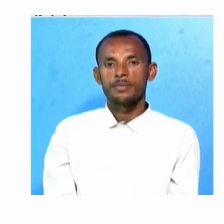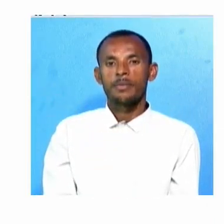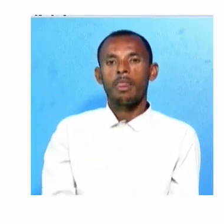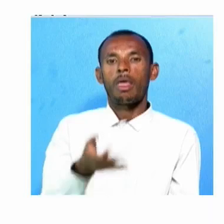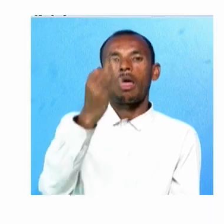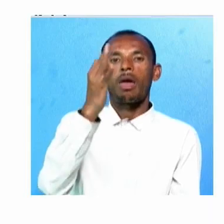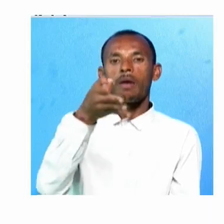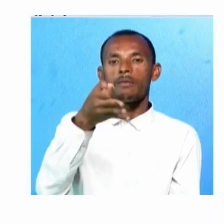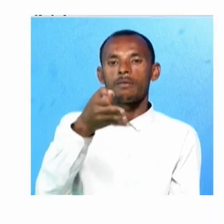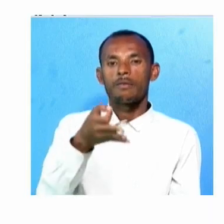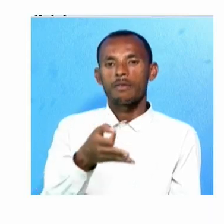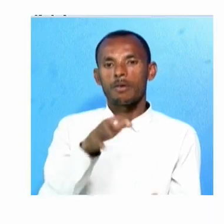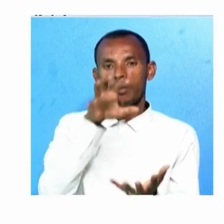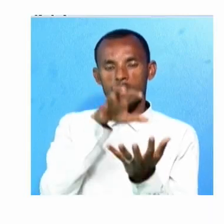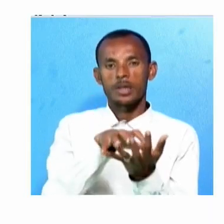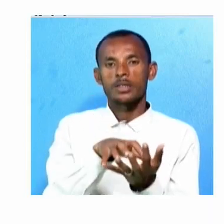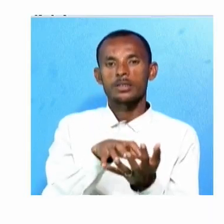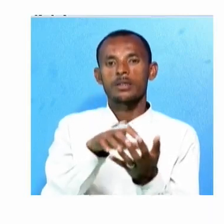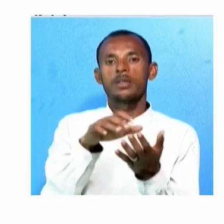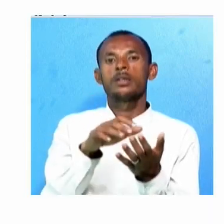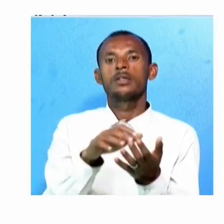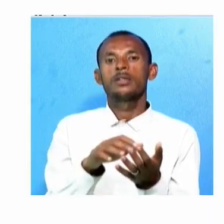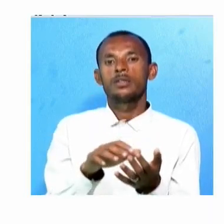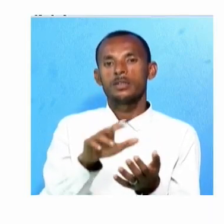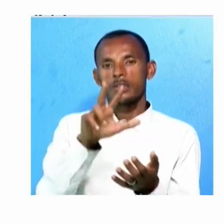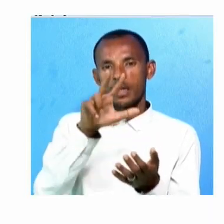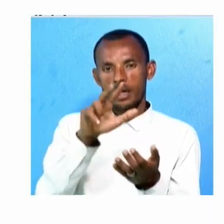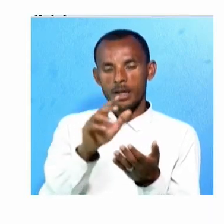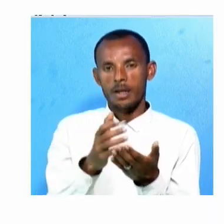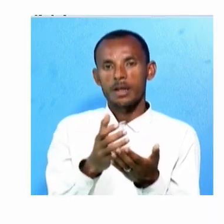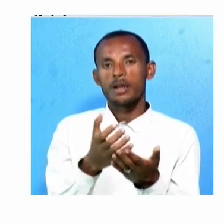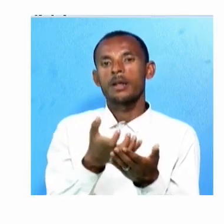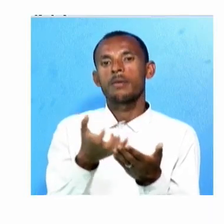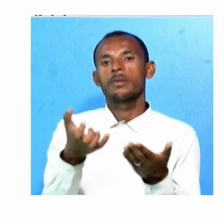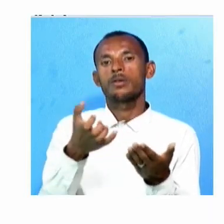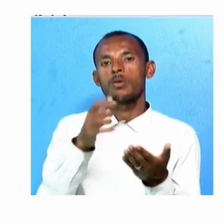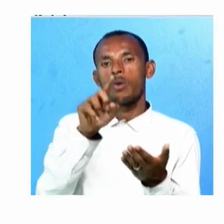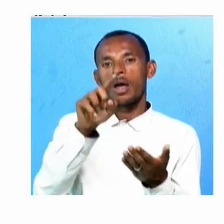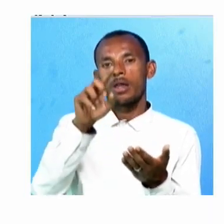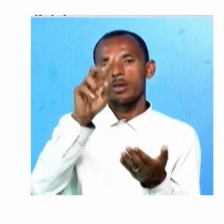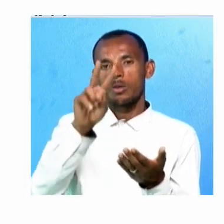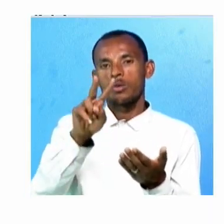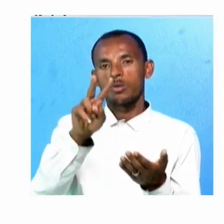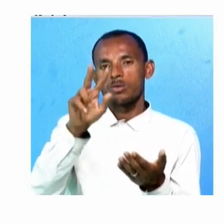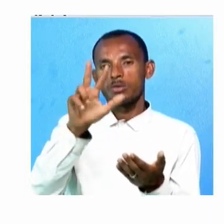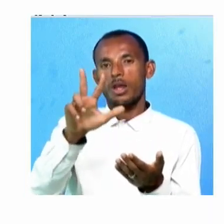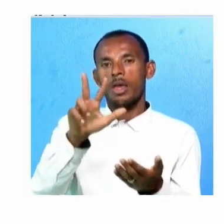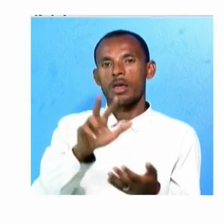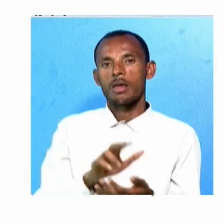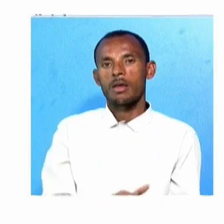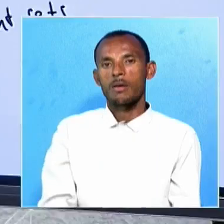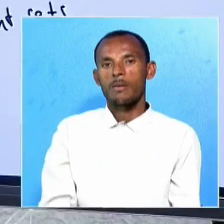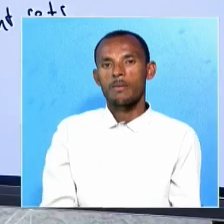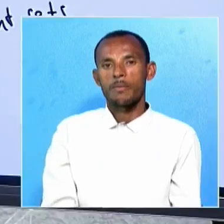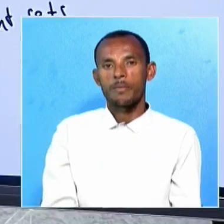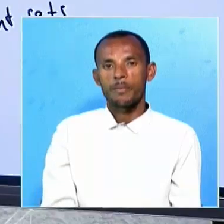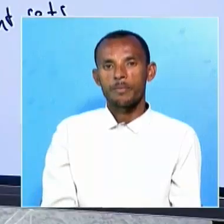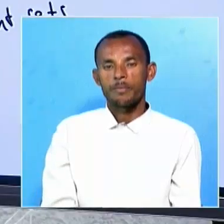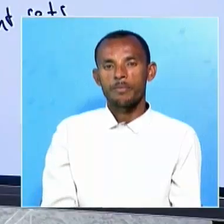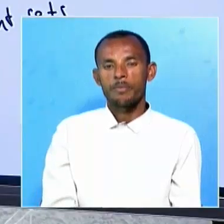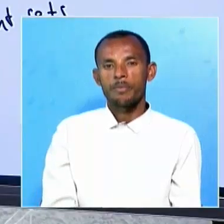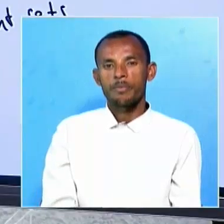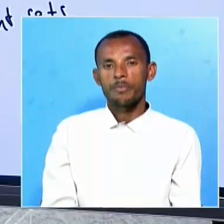F contains the elements 1, 2, 3.